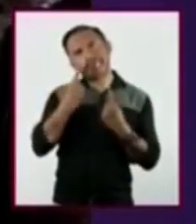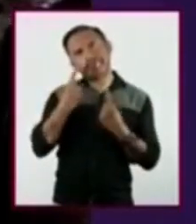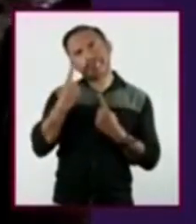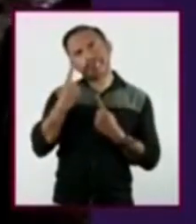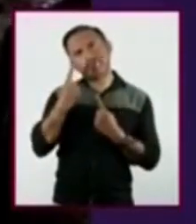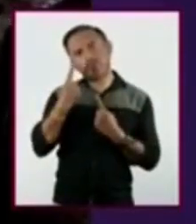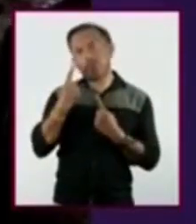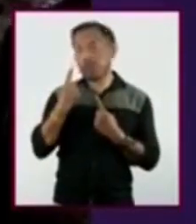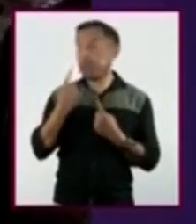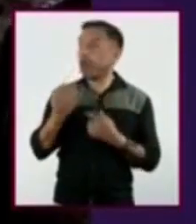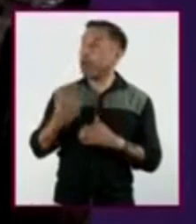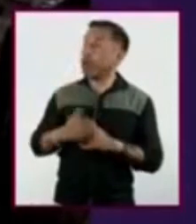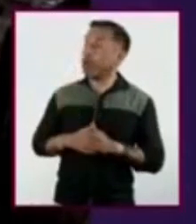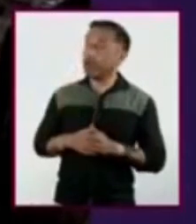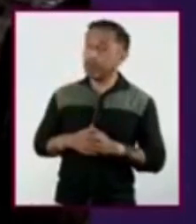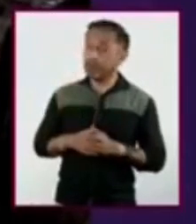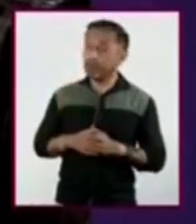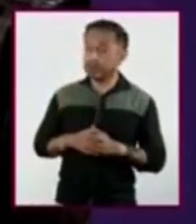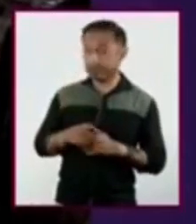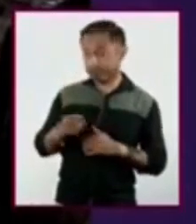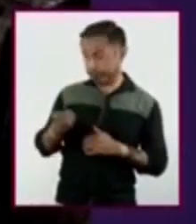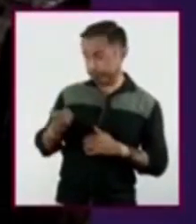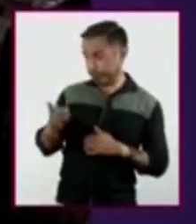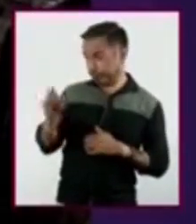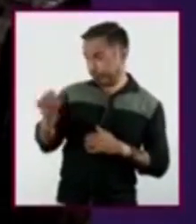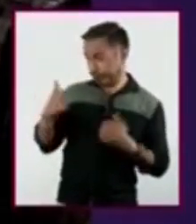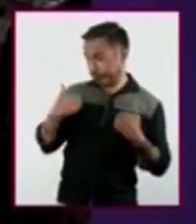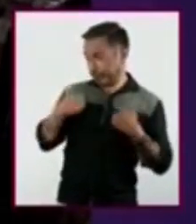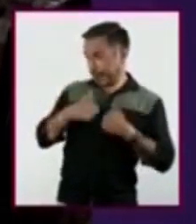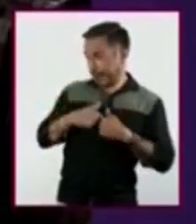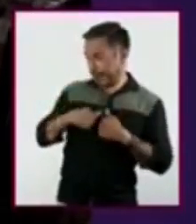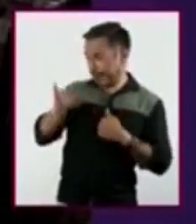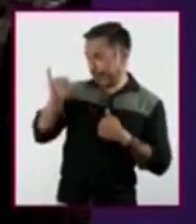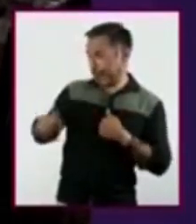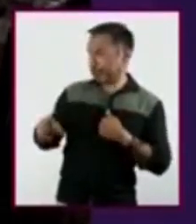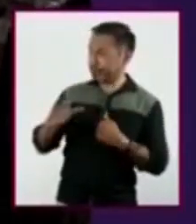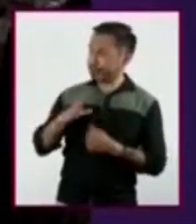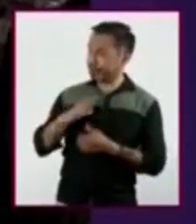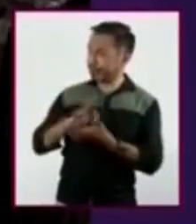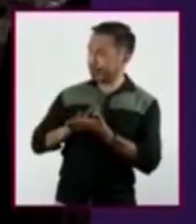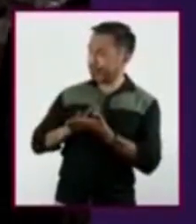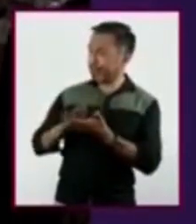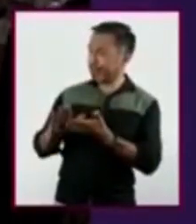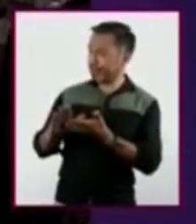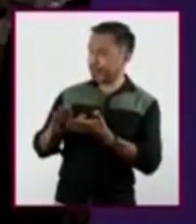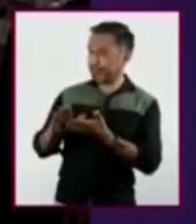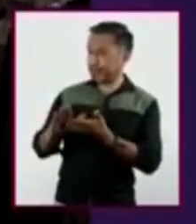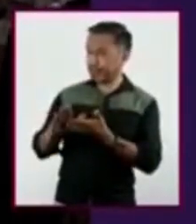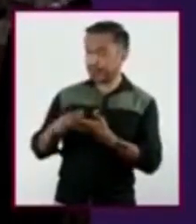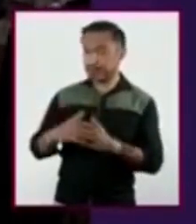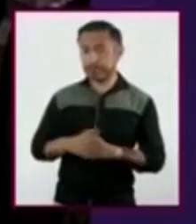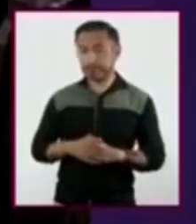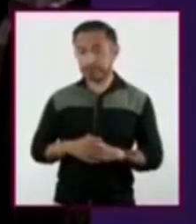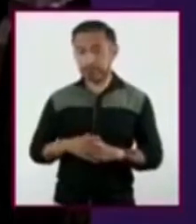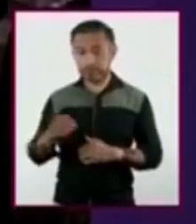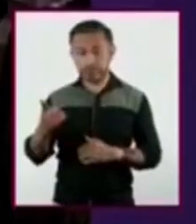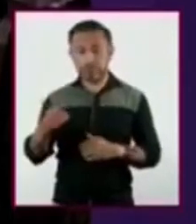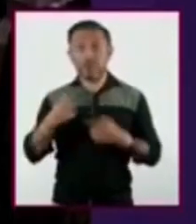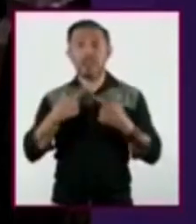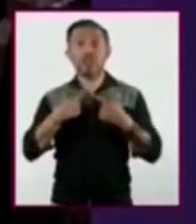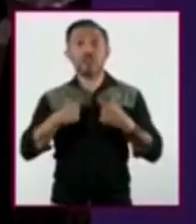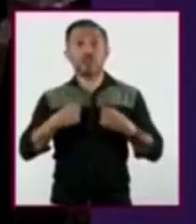Well, this jacket is nice. And this